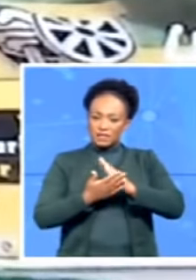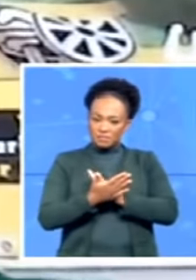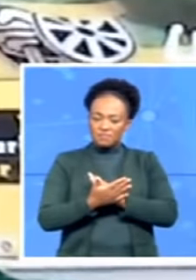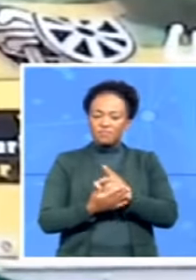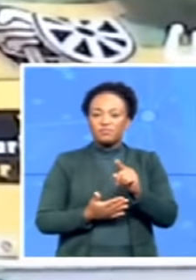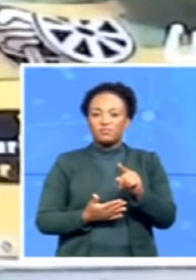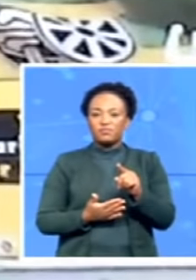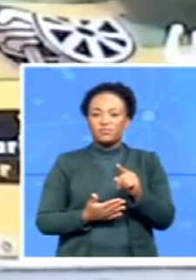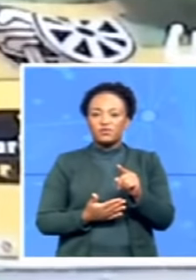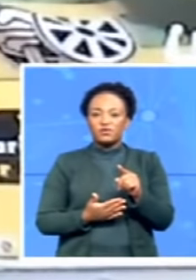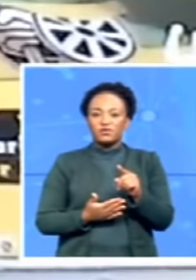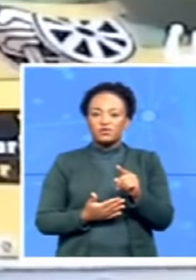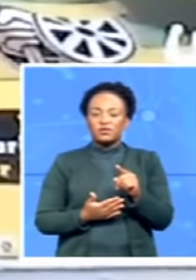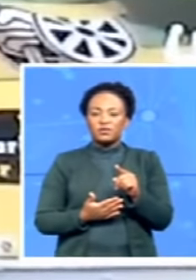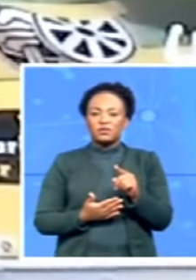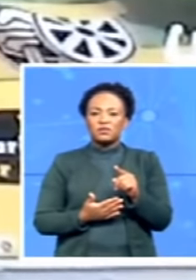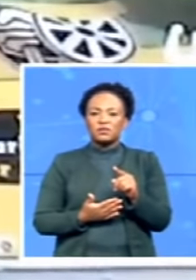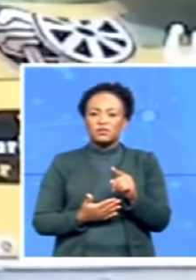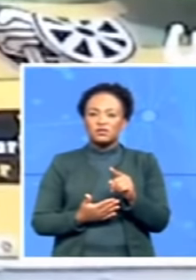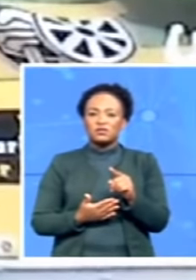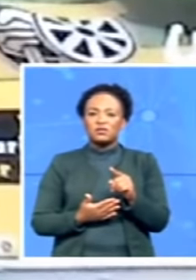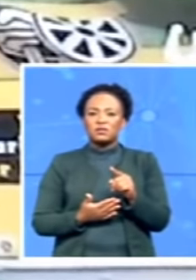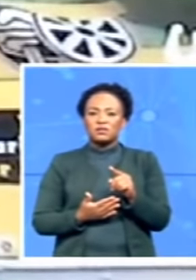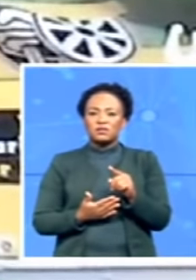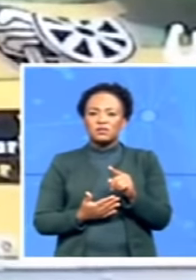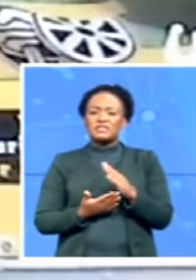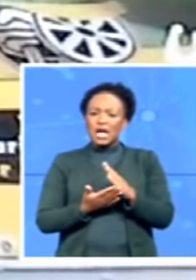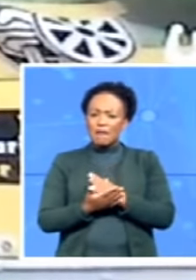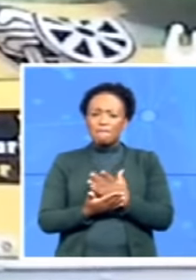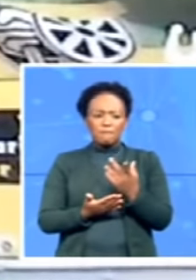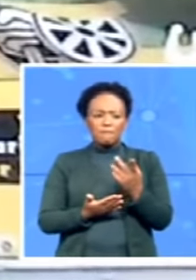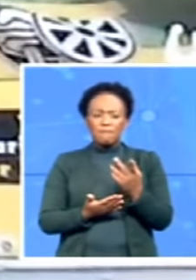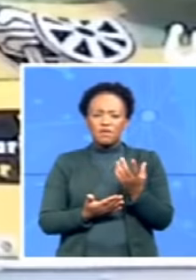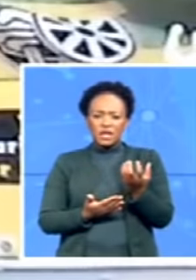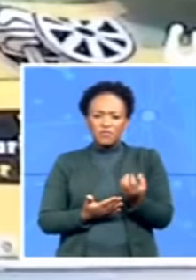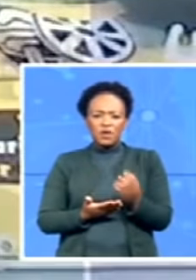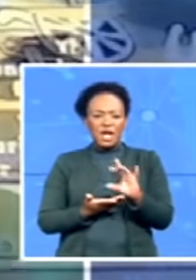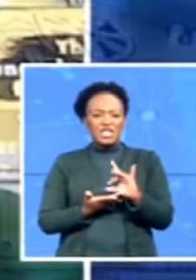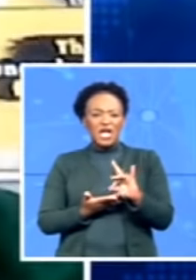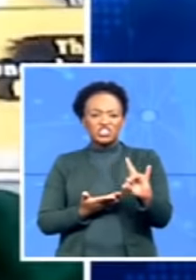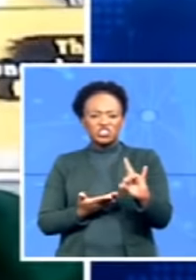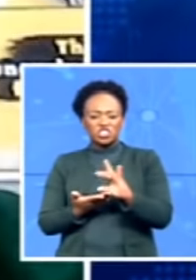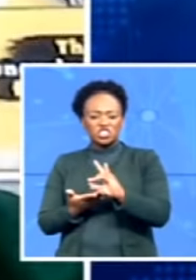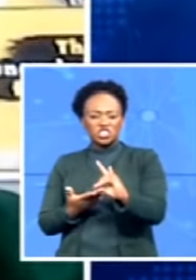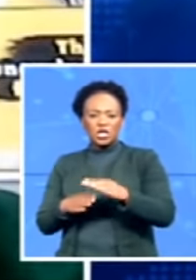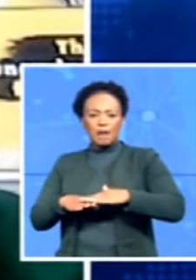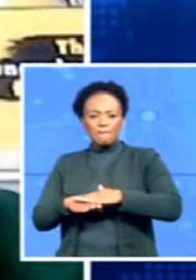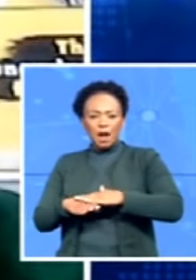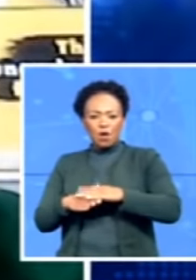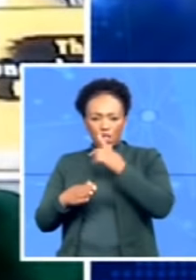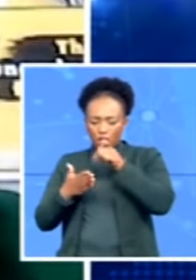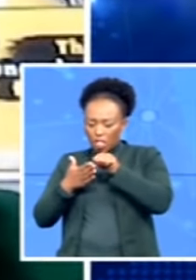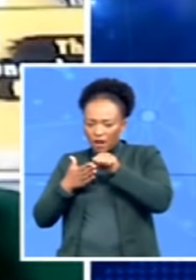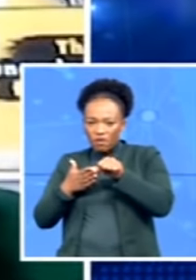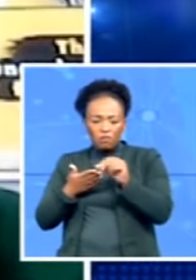receiving stacks of hard cash in brown envelopes in exchange for their labor and loyalty, as a